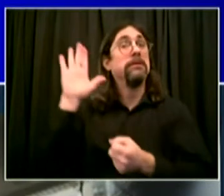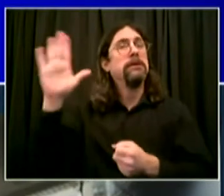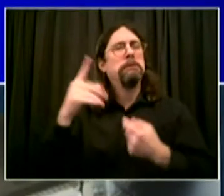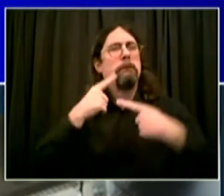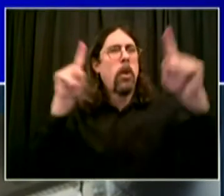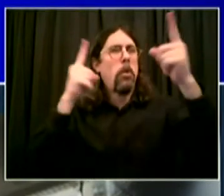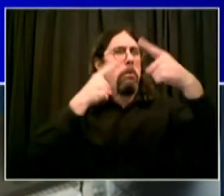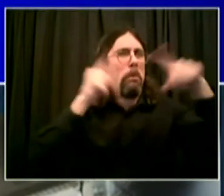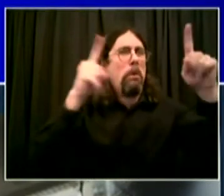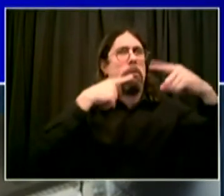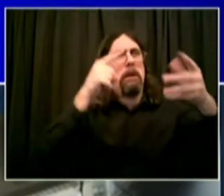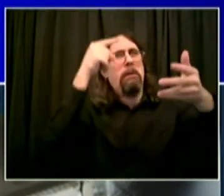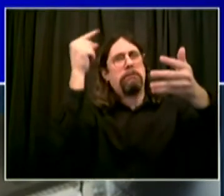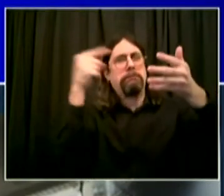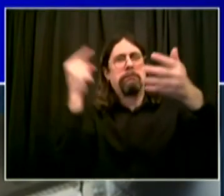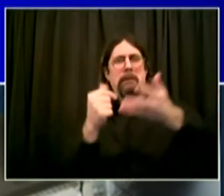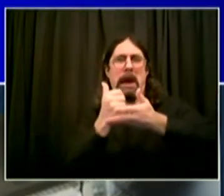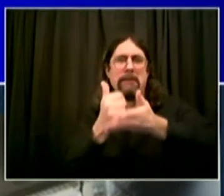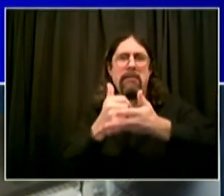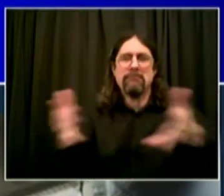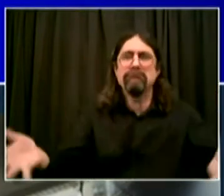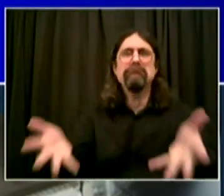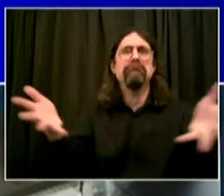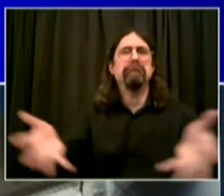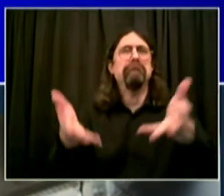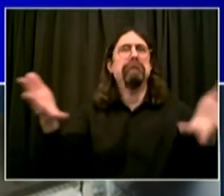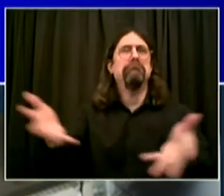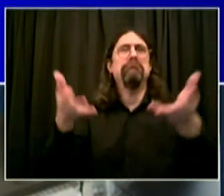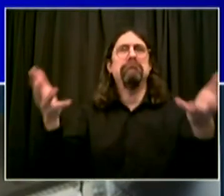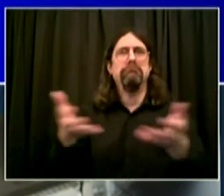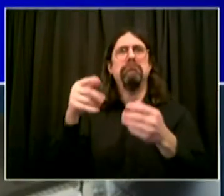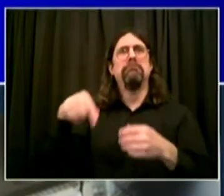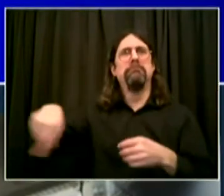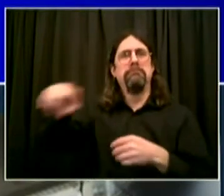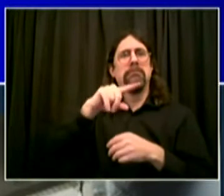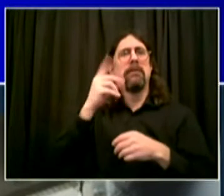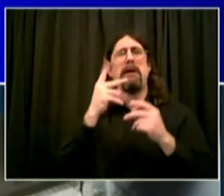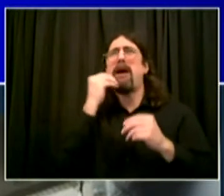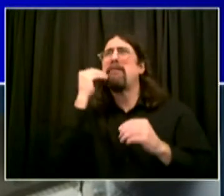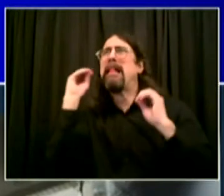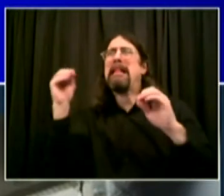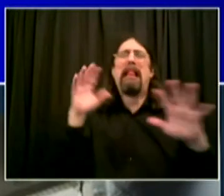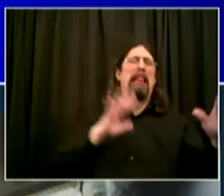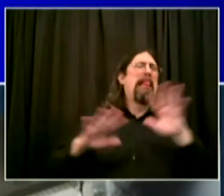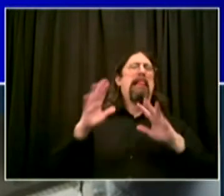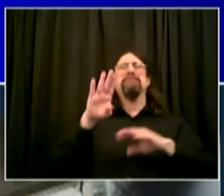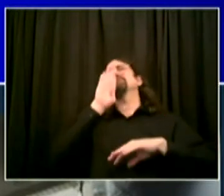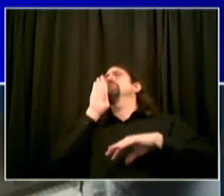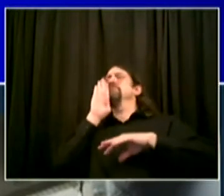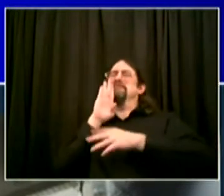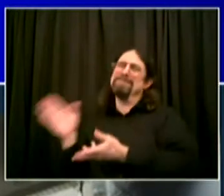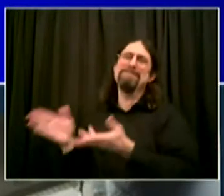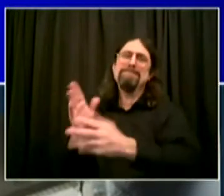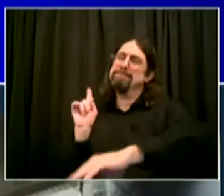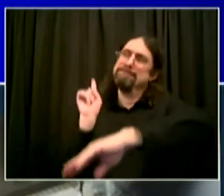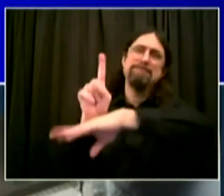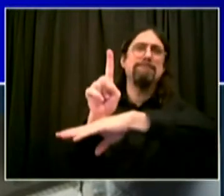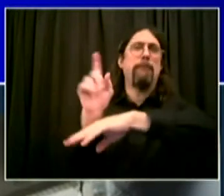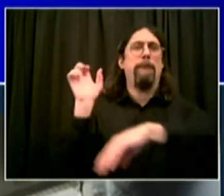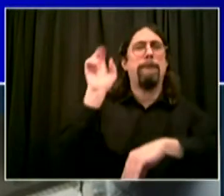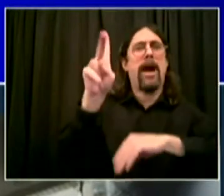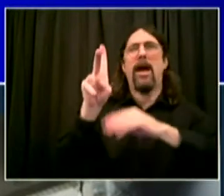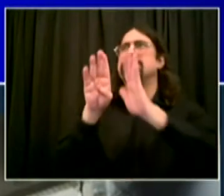feet, always with real respect and devotion for everyone's humanity. A funny, warm guy. I have to say,